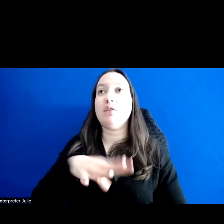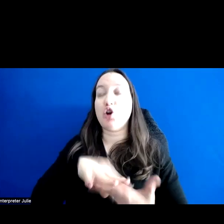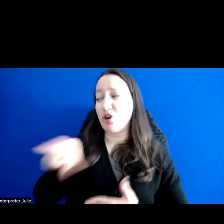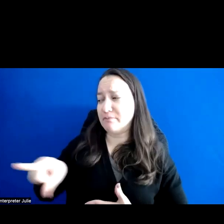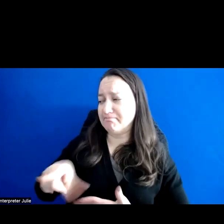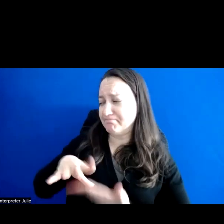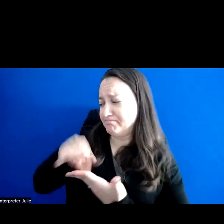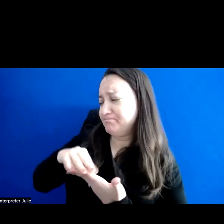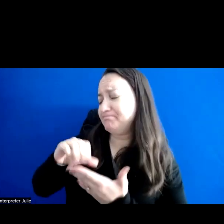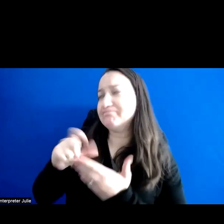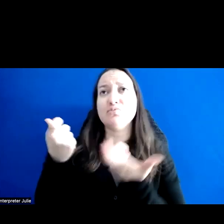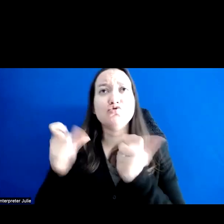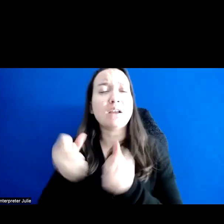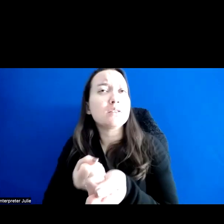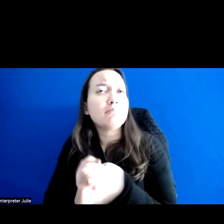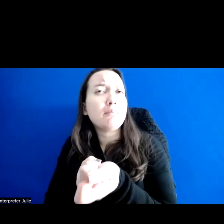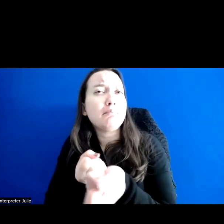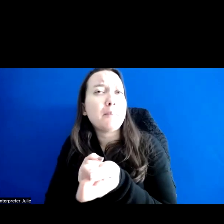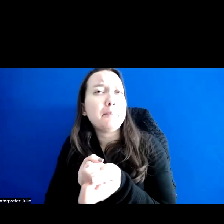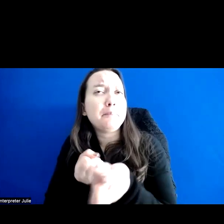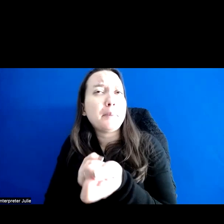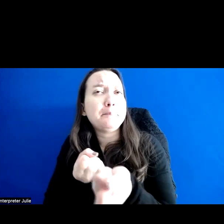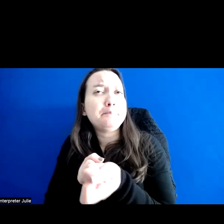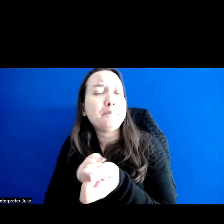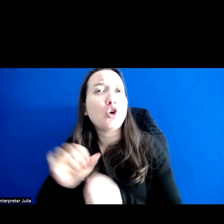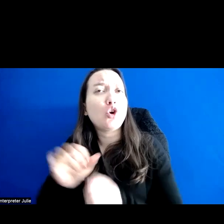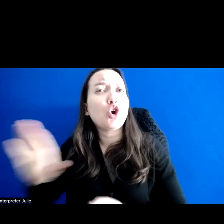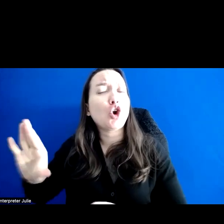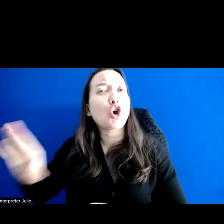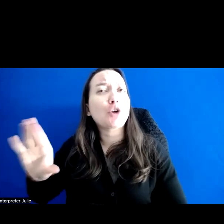Jo to try and be supportive of her different